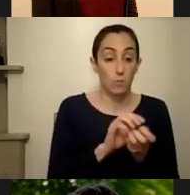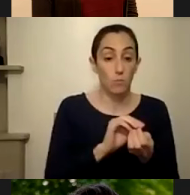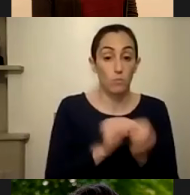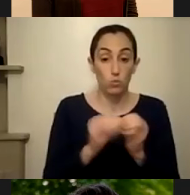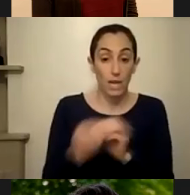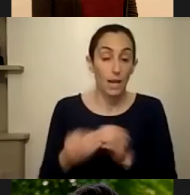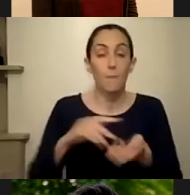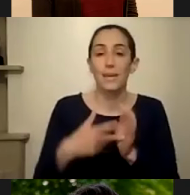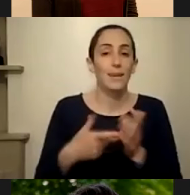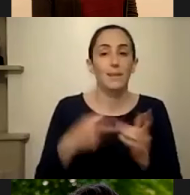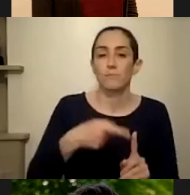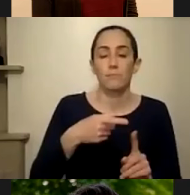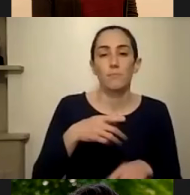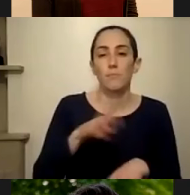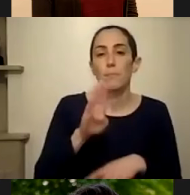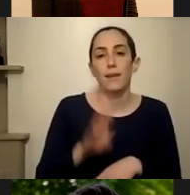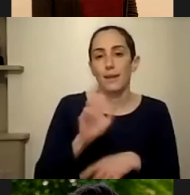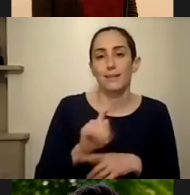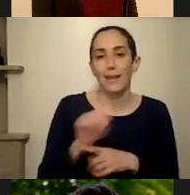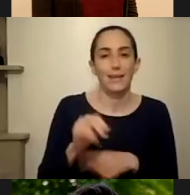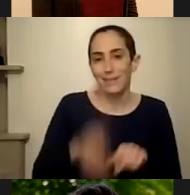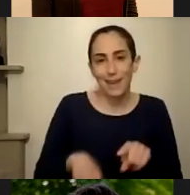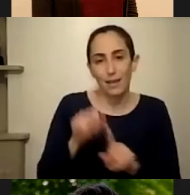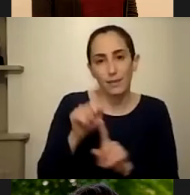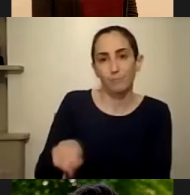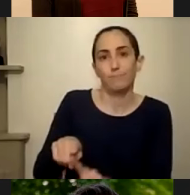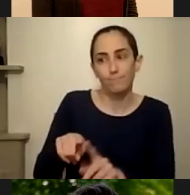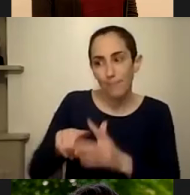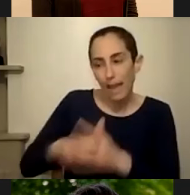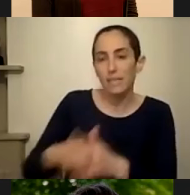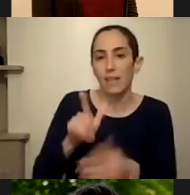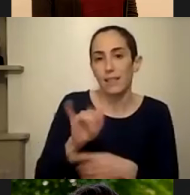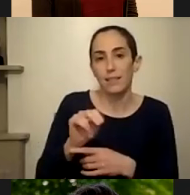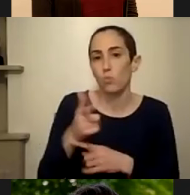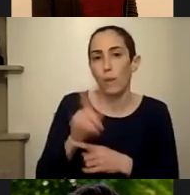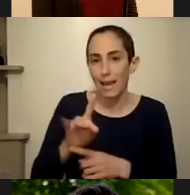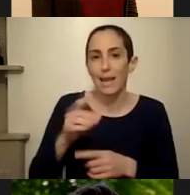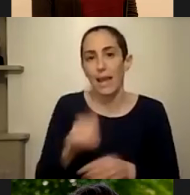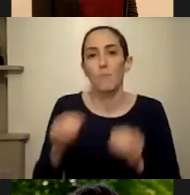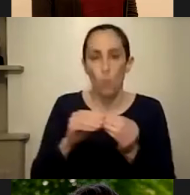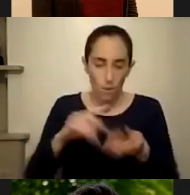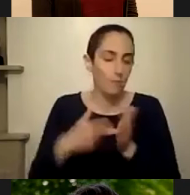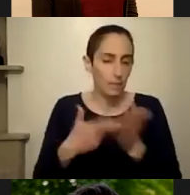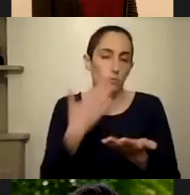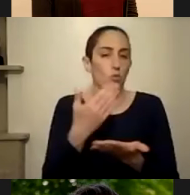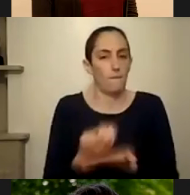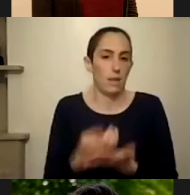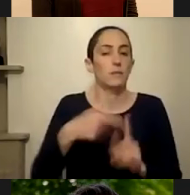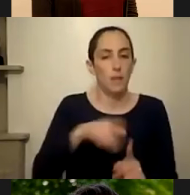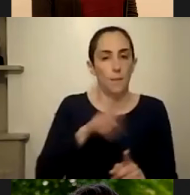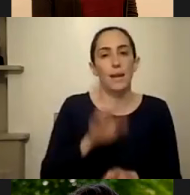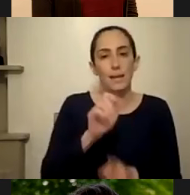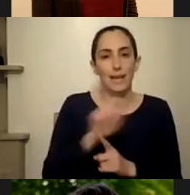the reporter. So that means indeed, the activation of the LIN28 by beta catenin is directed at the transcription level.